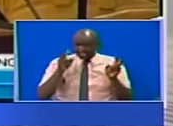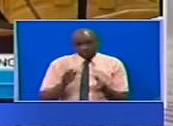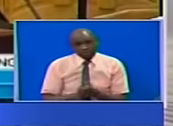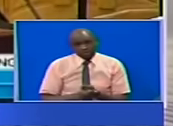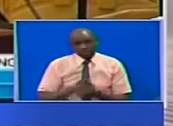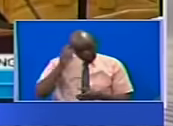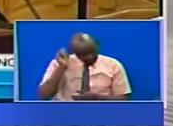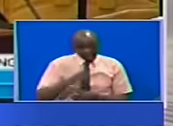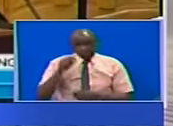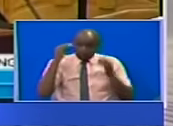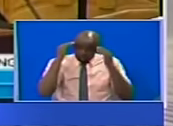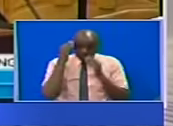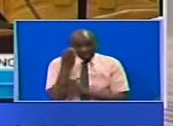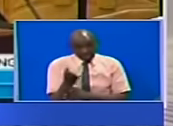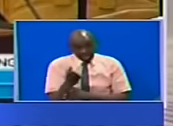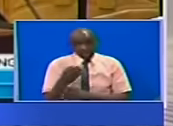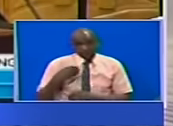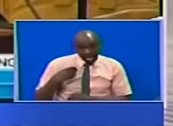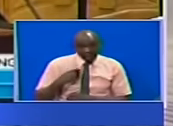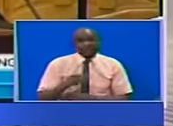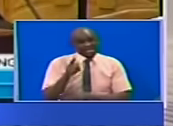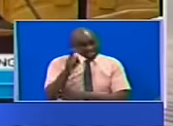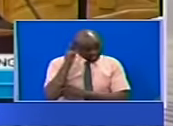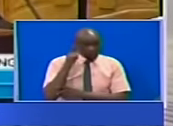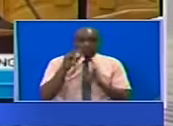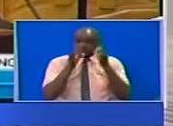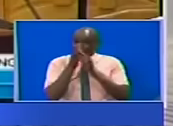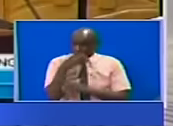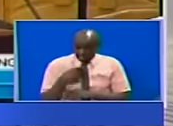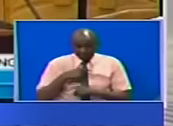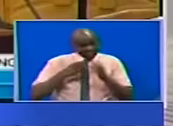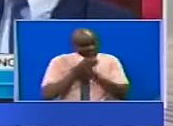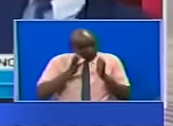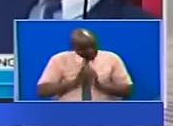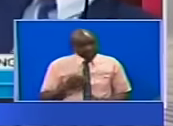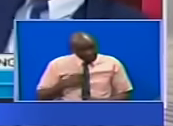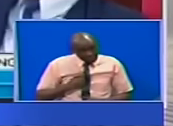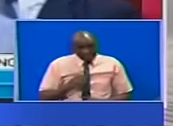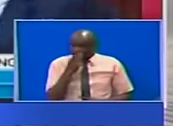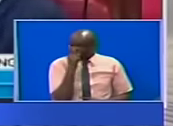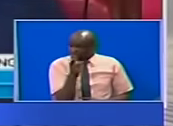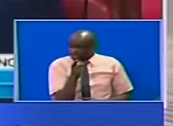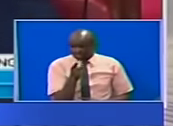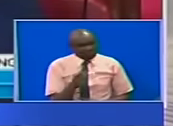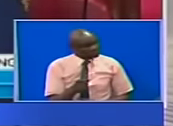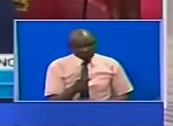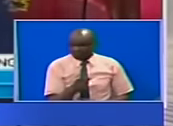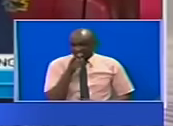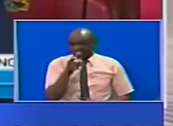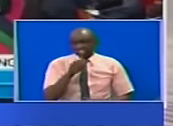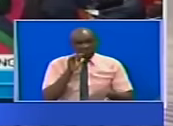must go to the court. We need to get a legal interpretation. But as an economist, I would tell you this is not